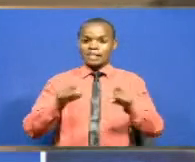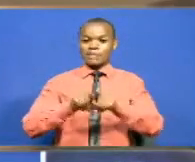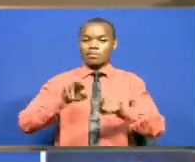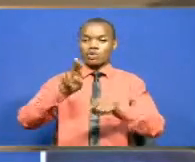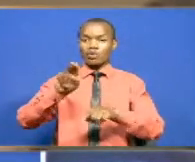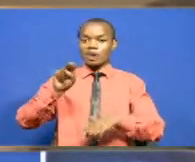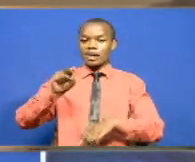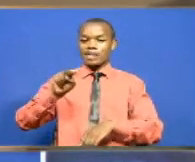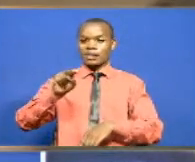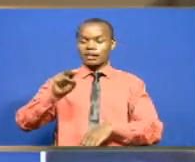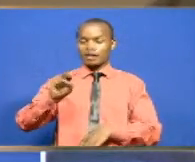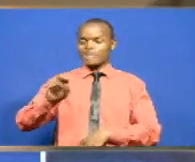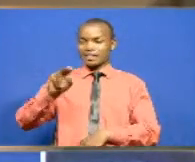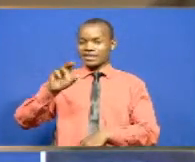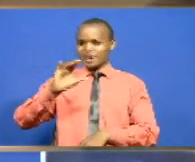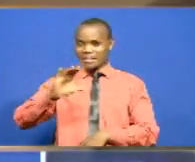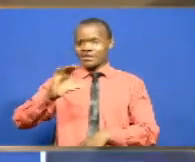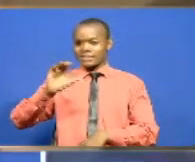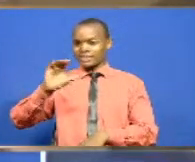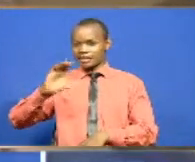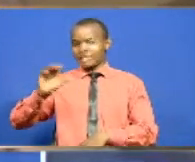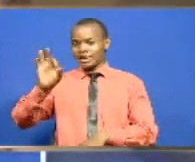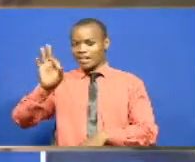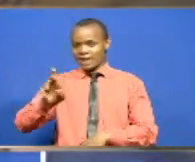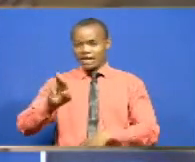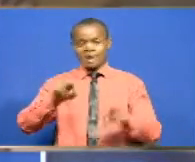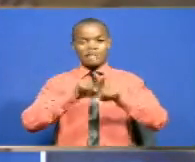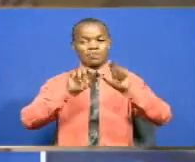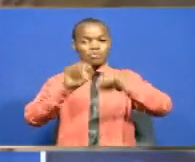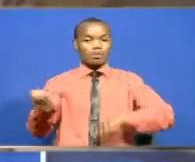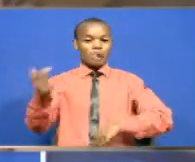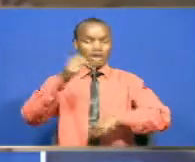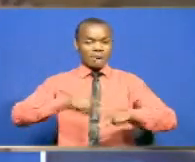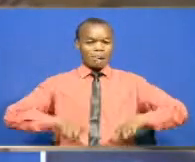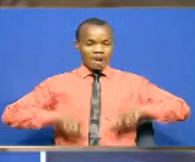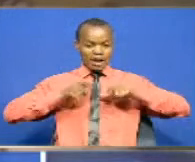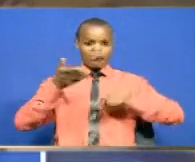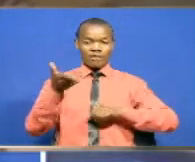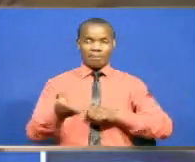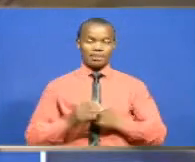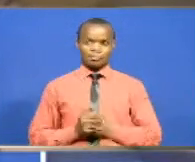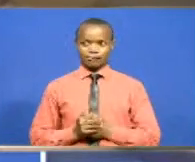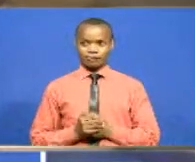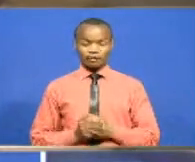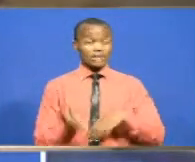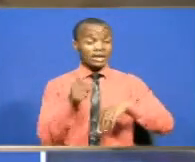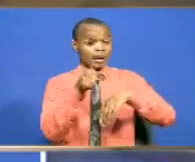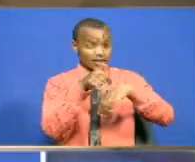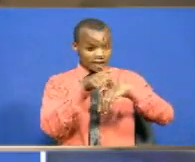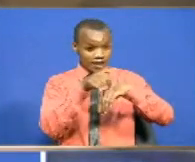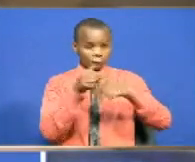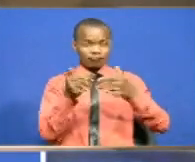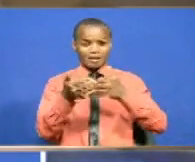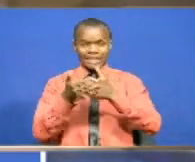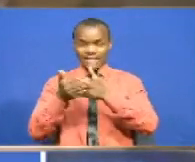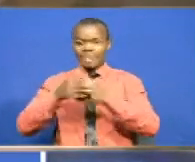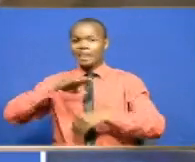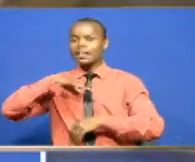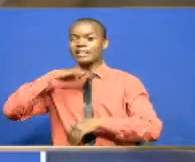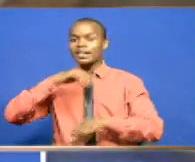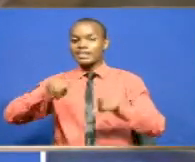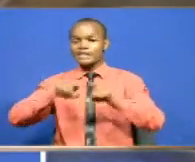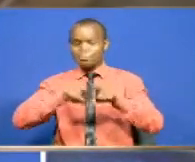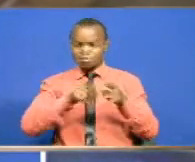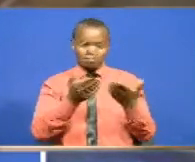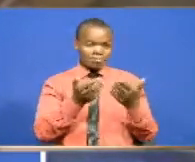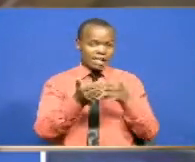for Refugee, UNHCR, seeking refuge. Kwa mtu anayekimbia kuuawa ama kuteswa ama kuzalilishwa ama